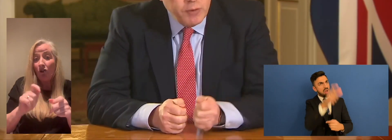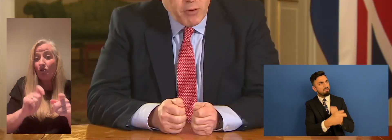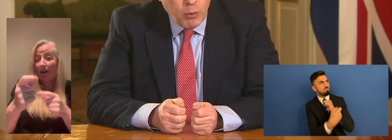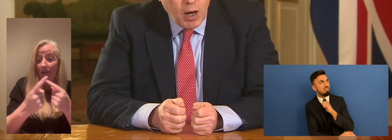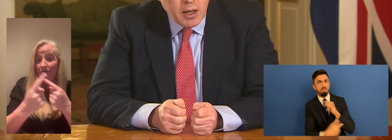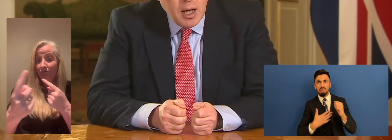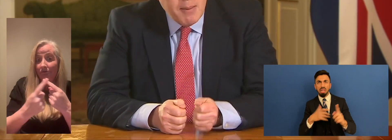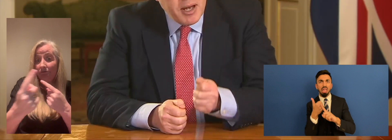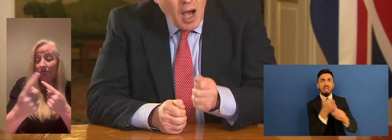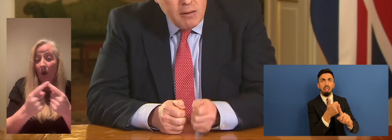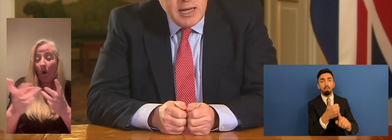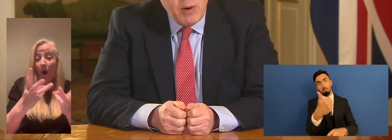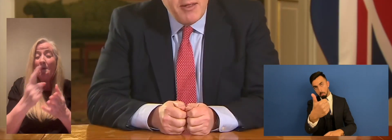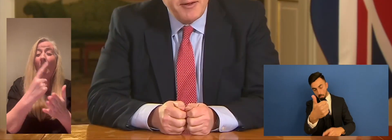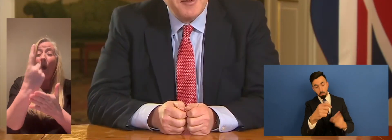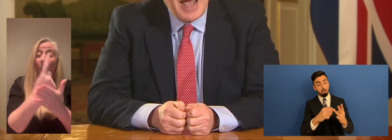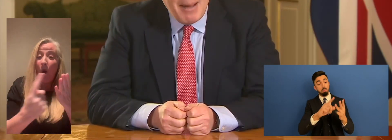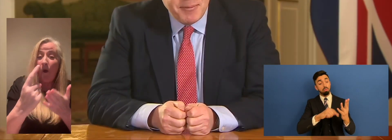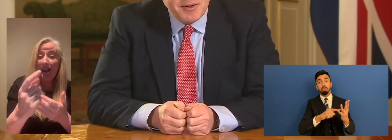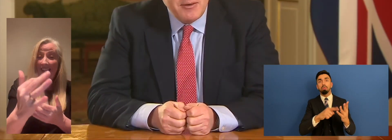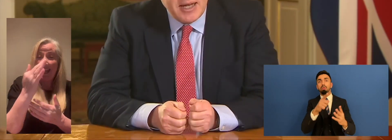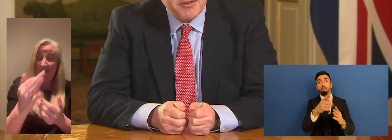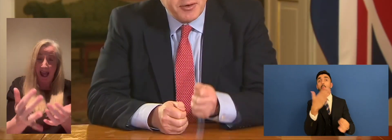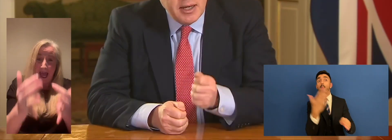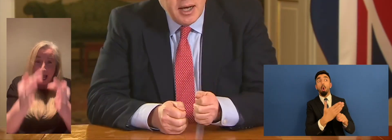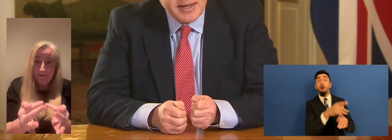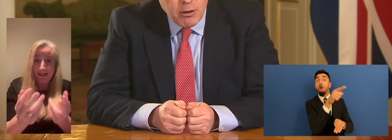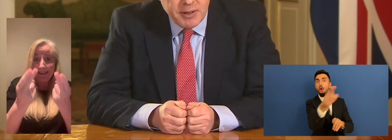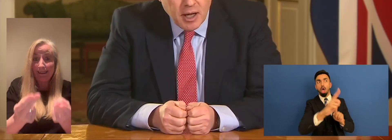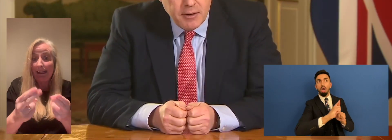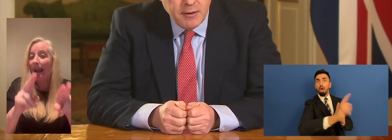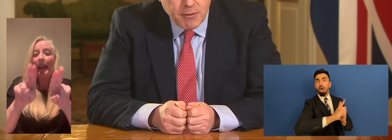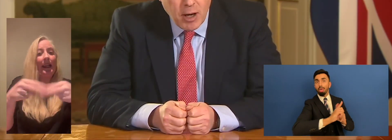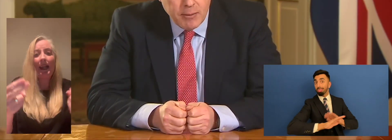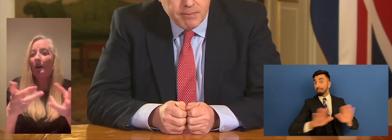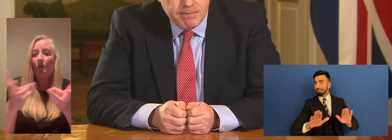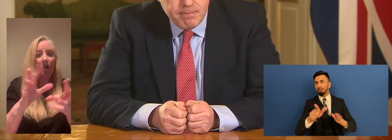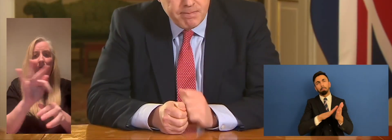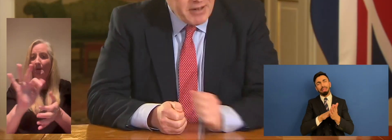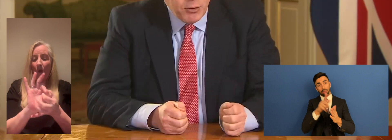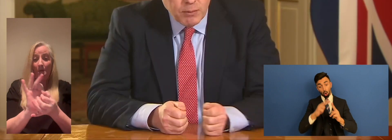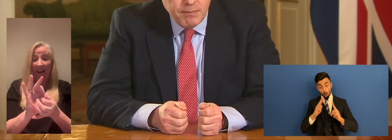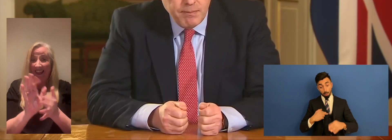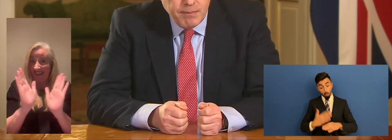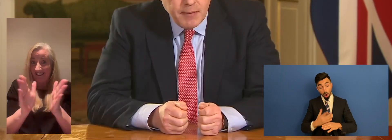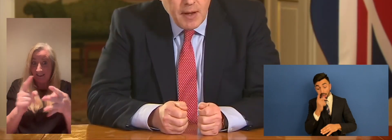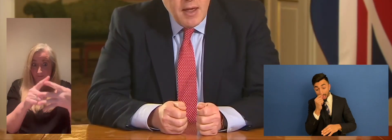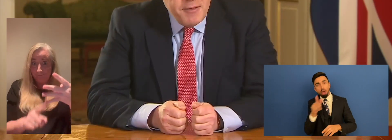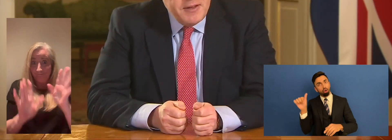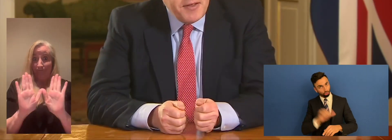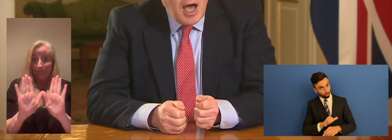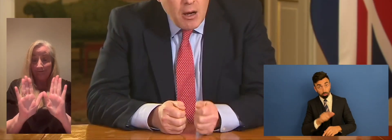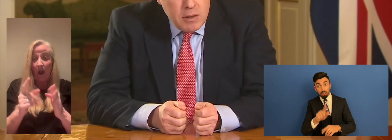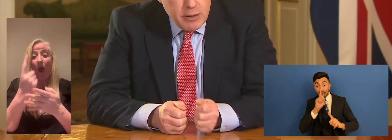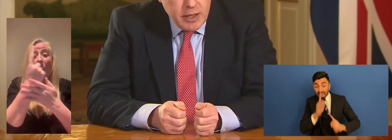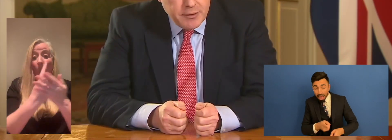travelling to and from work, but only where this is absolutely necessary and cannot be done from home. That's all.